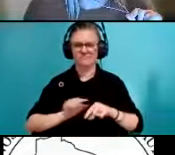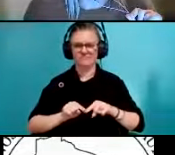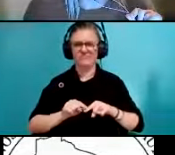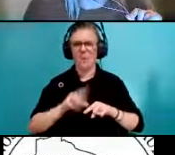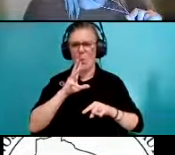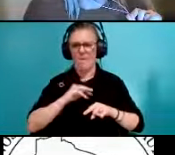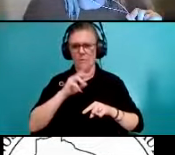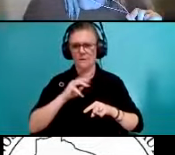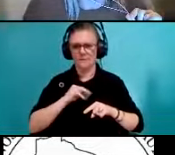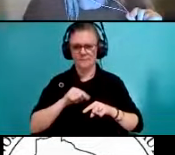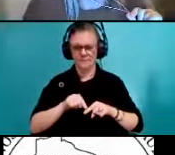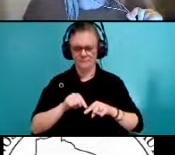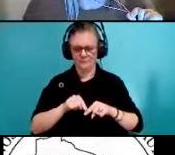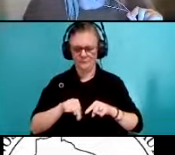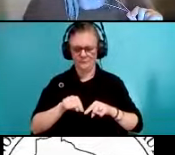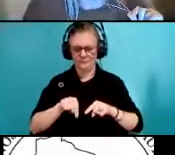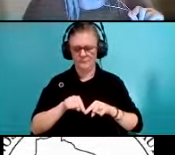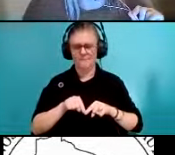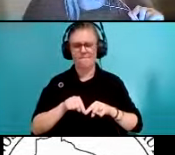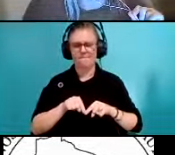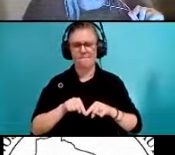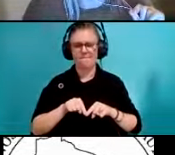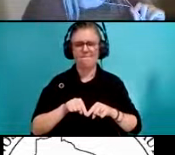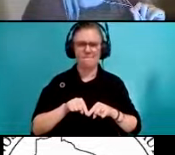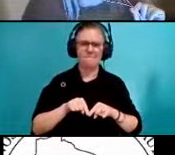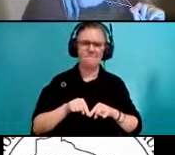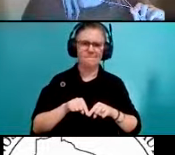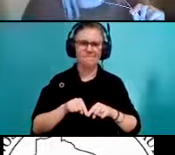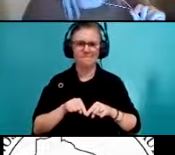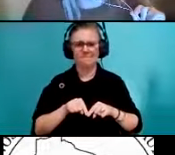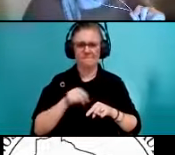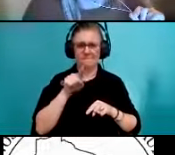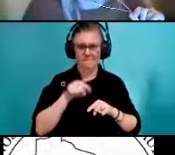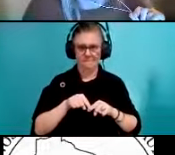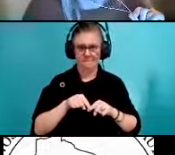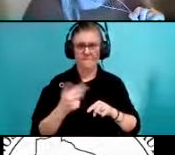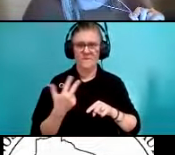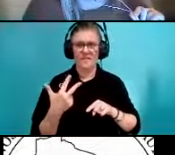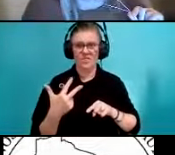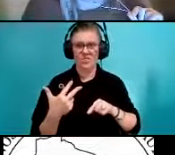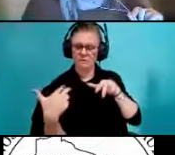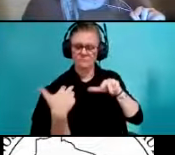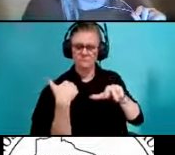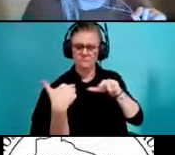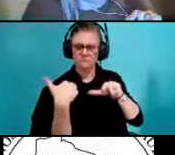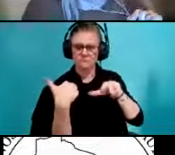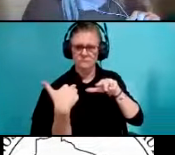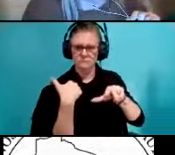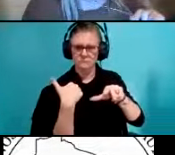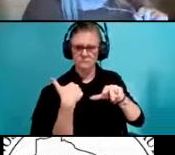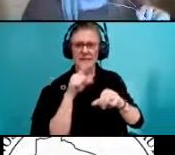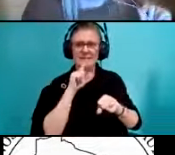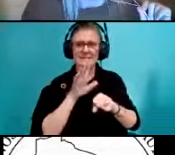Walmart in Franklin down here. So this segment has 3 drive lanes in each direction and a dedicated